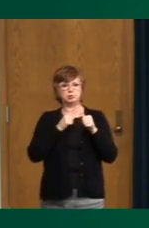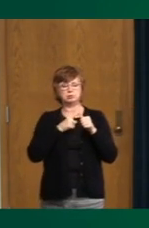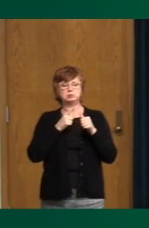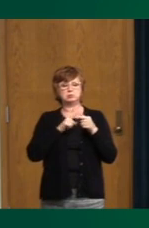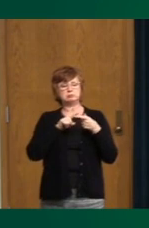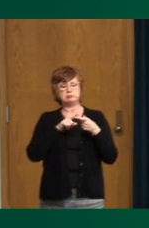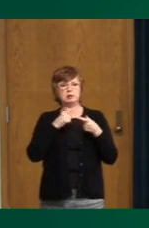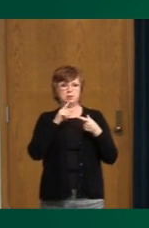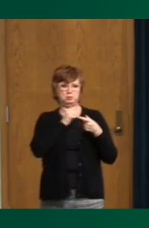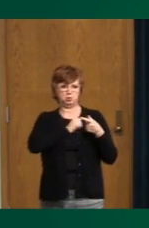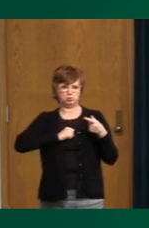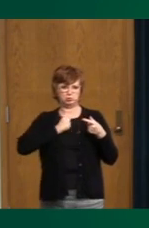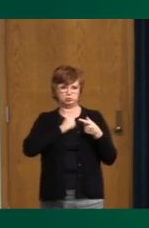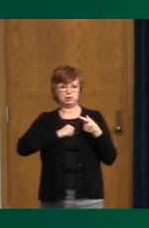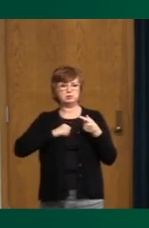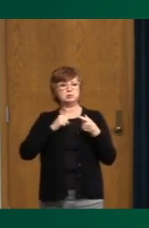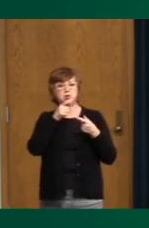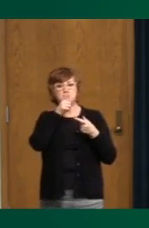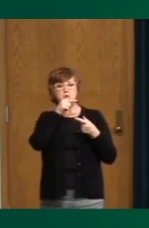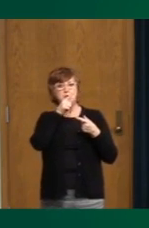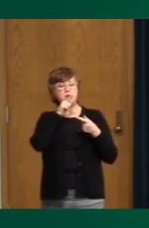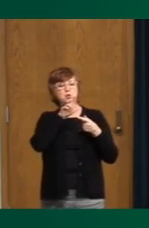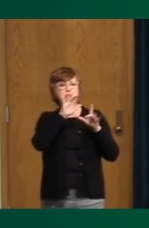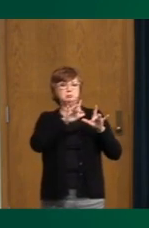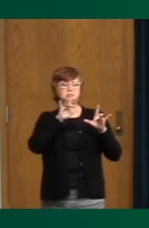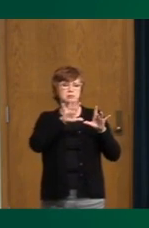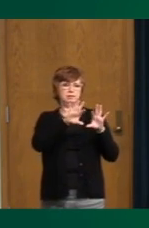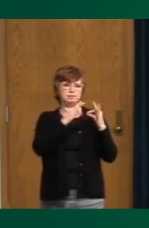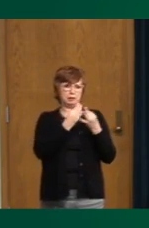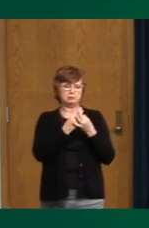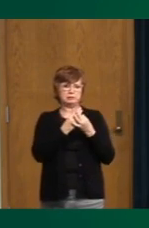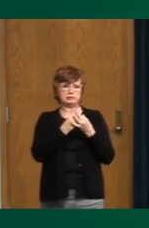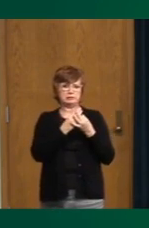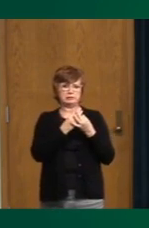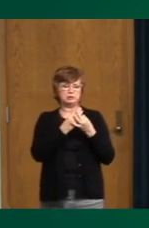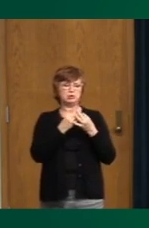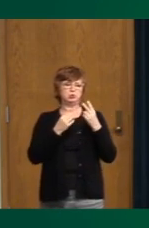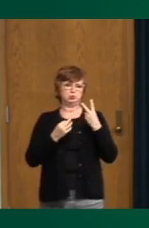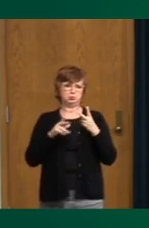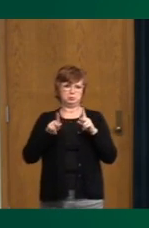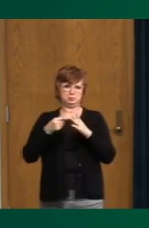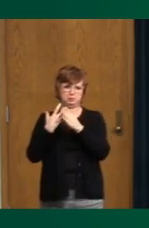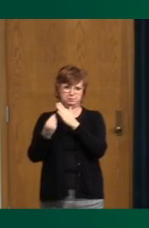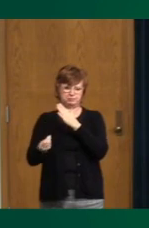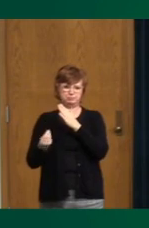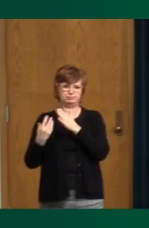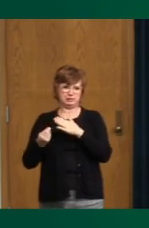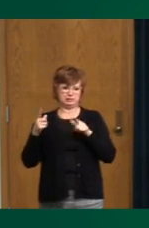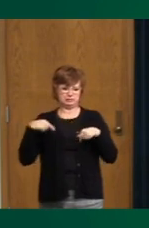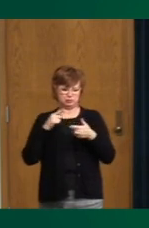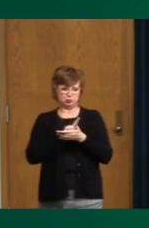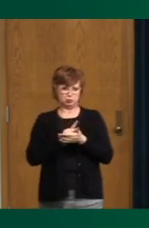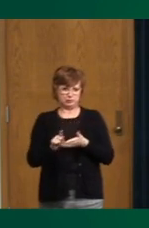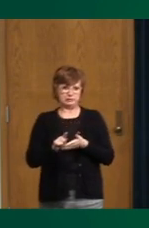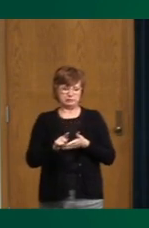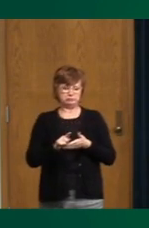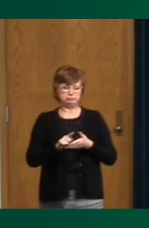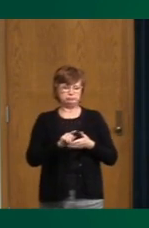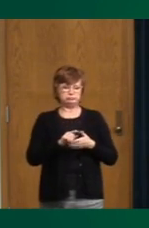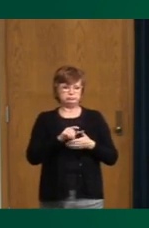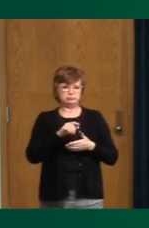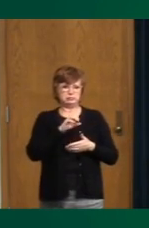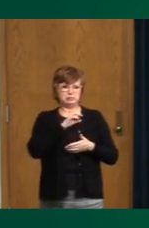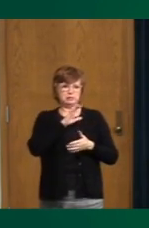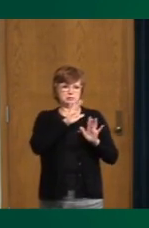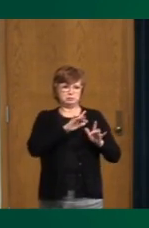to the family and friends of 2 further residents who we lost due to COVID in the last few days. And